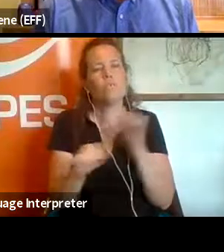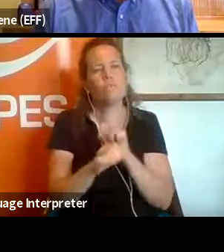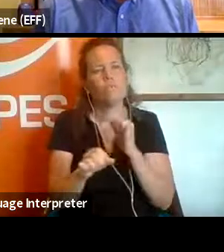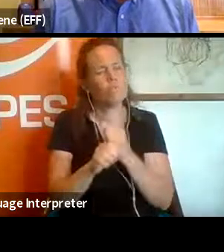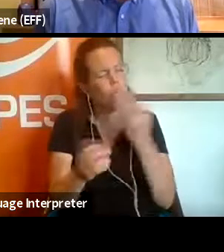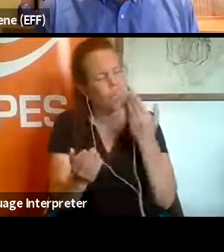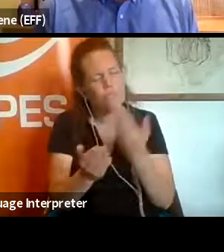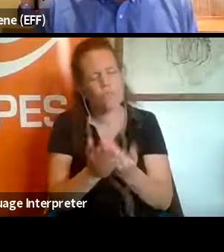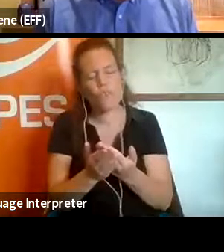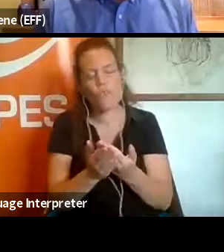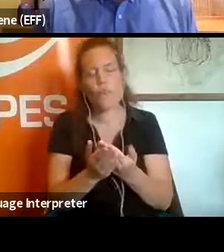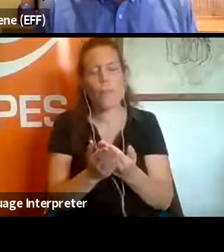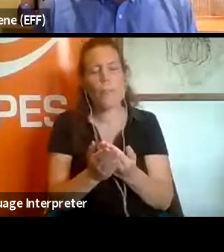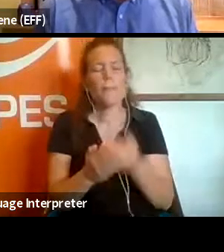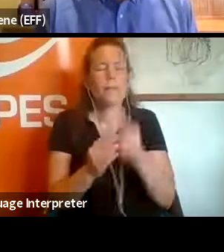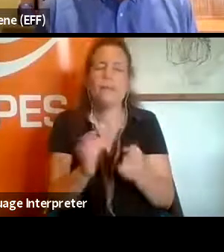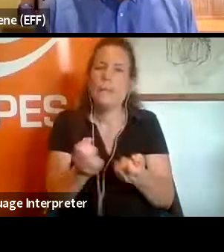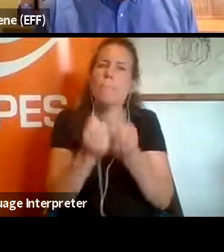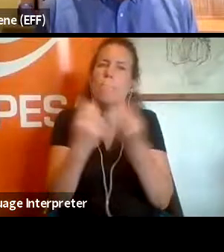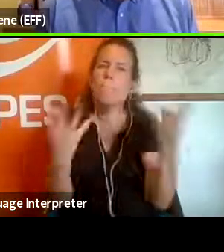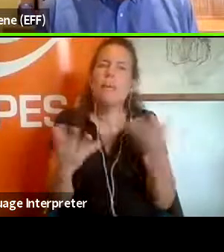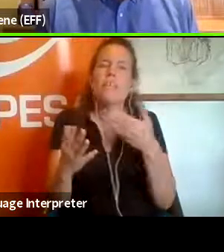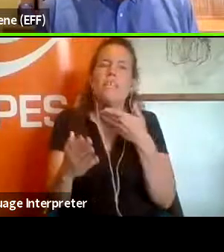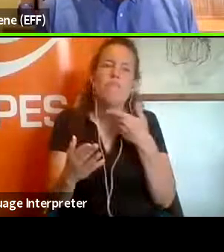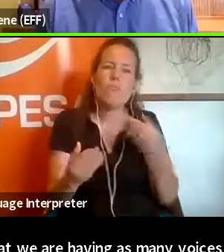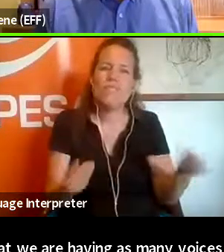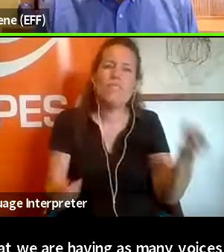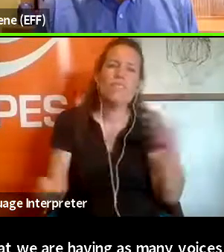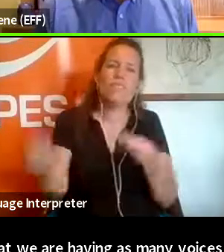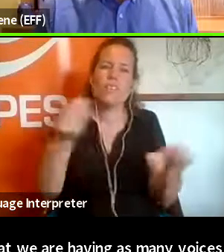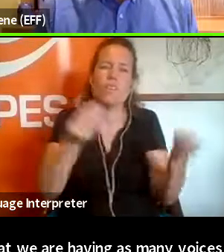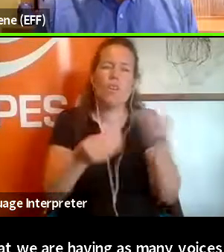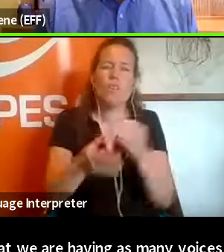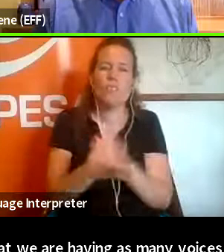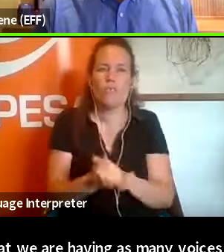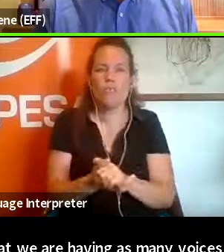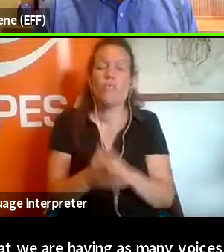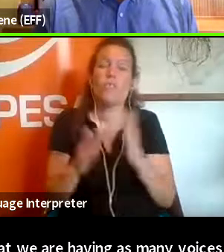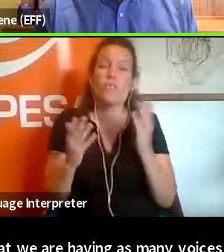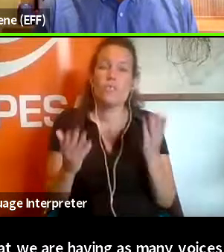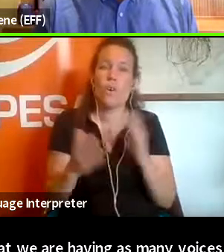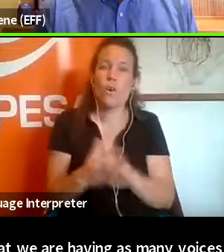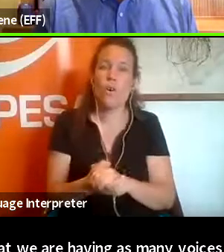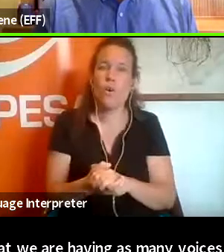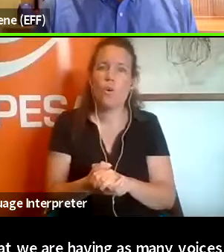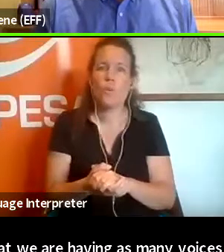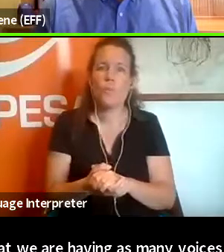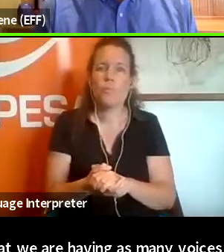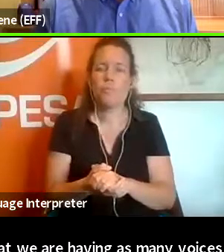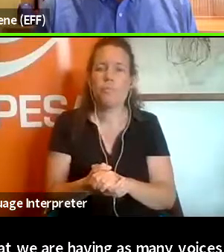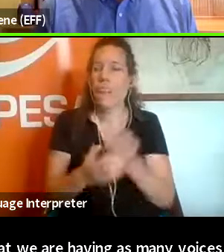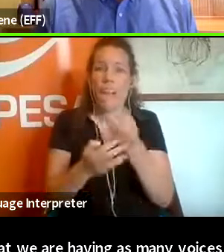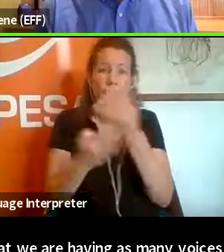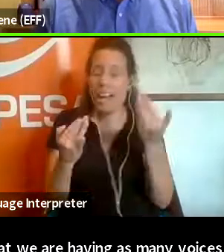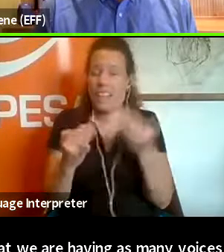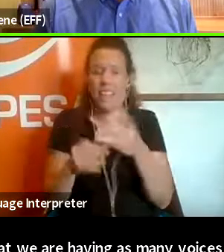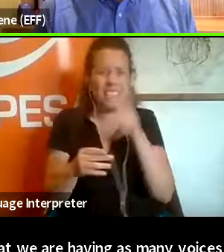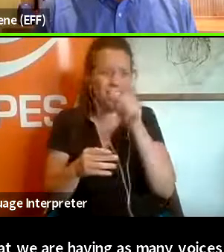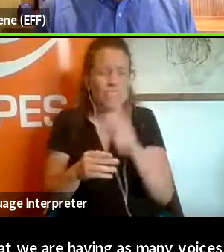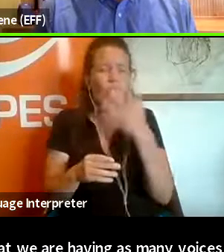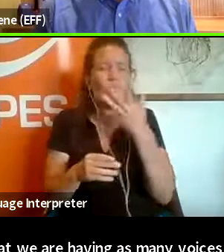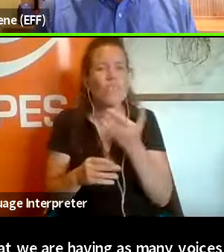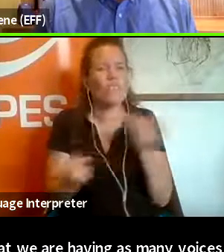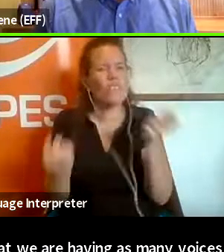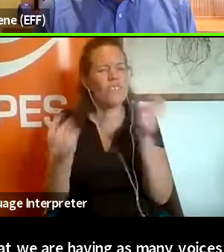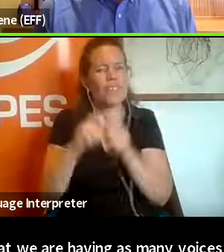voices involved in that process as we can. So unless anyone has a closing remarks, I